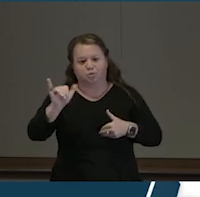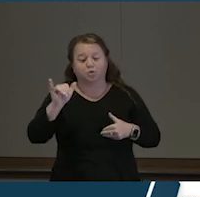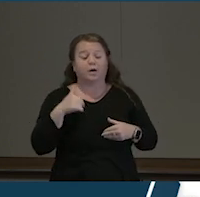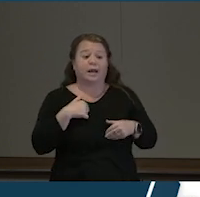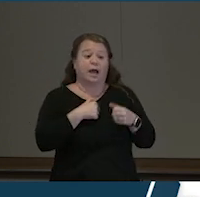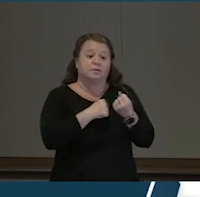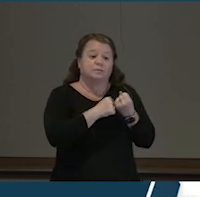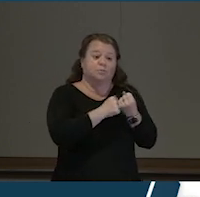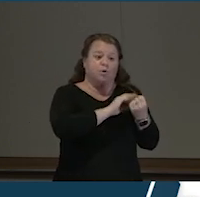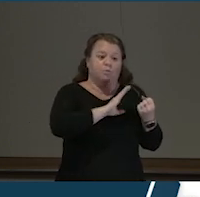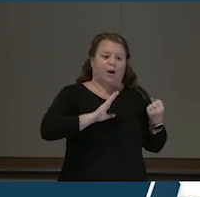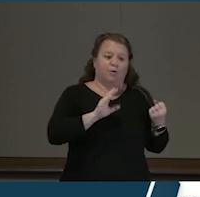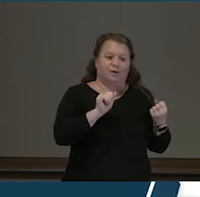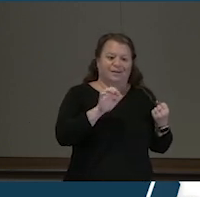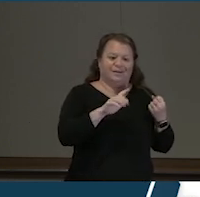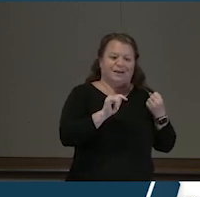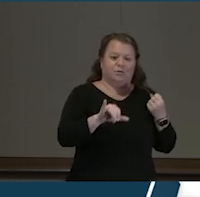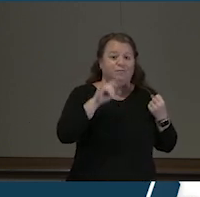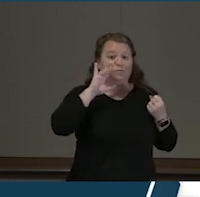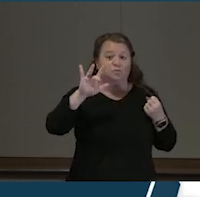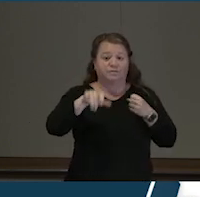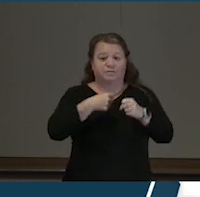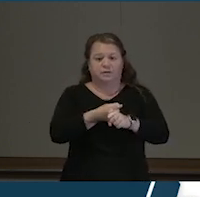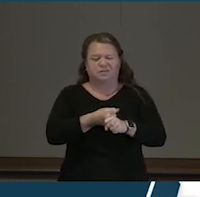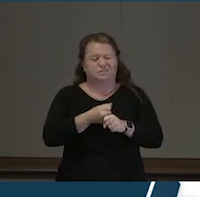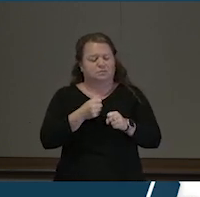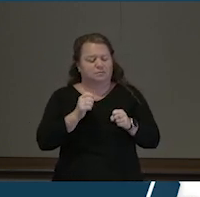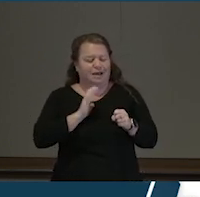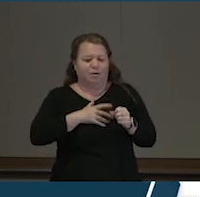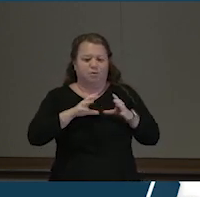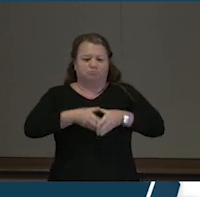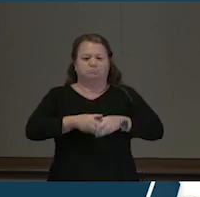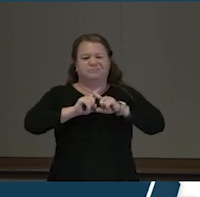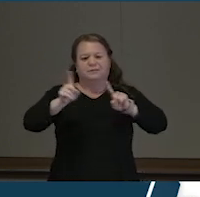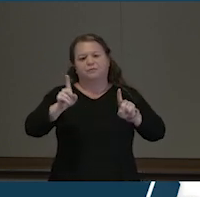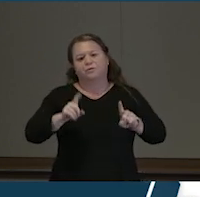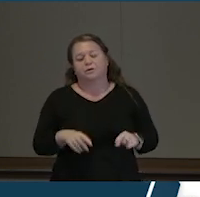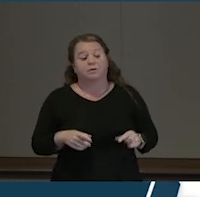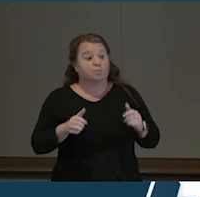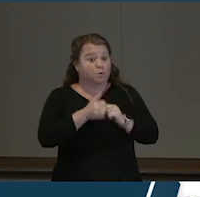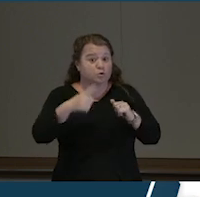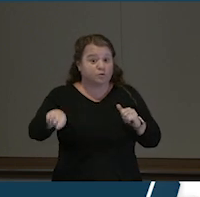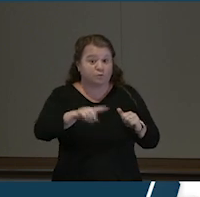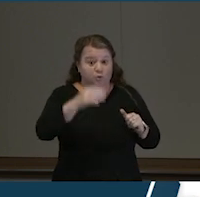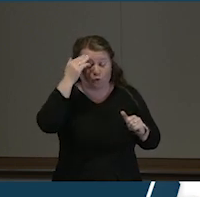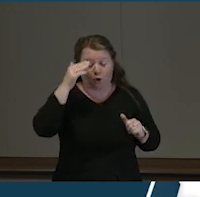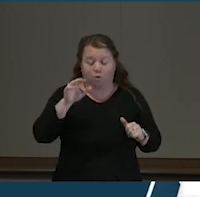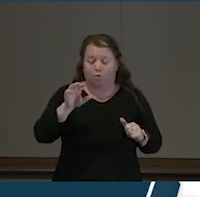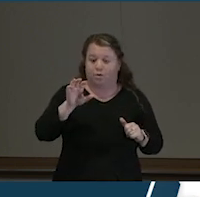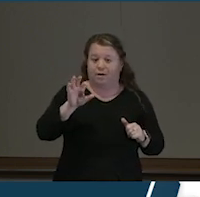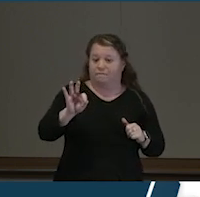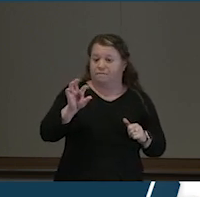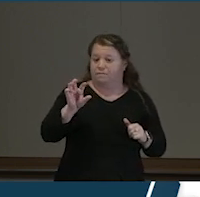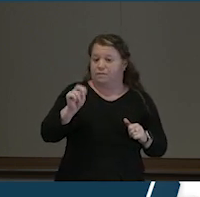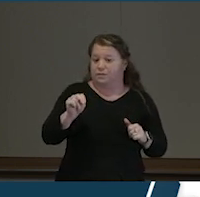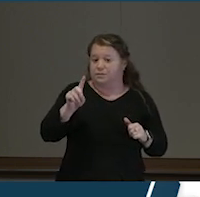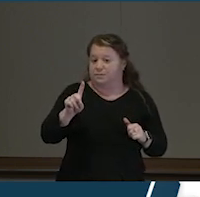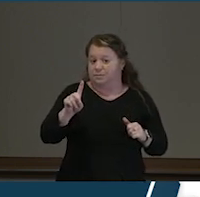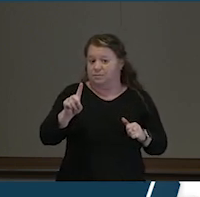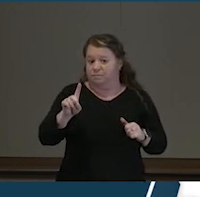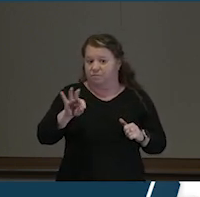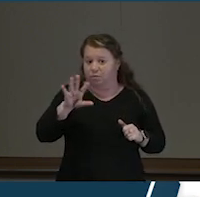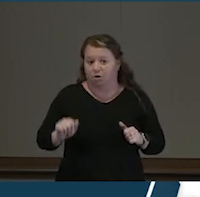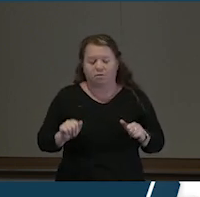years. We are a little bit different than, because most of you guys should know, if you don't know already, about FDD of Florida. It's a